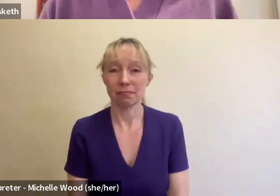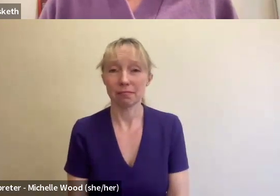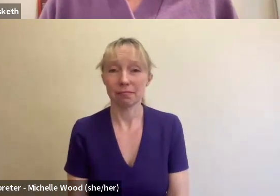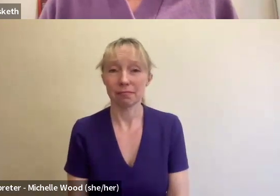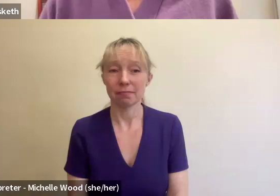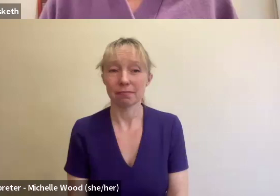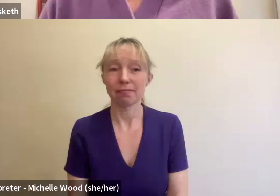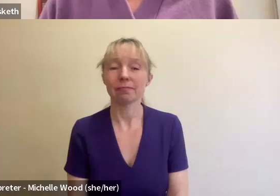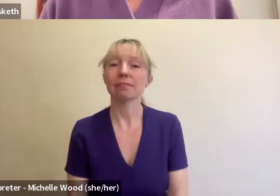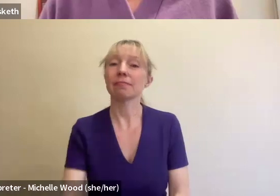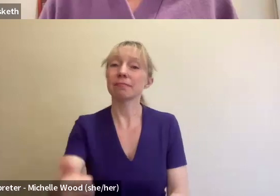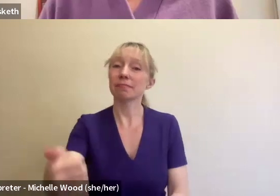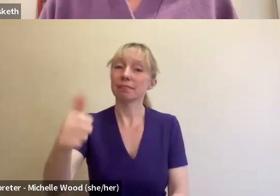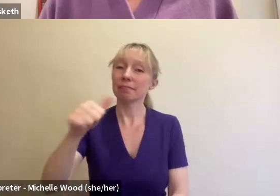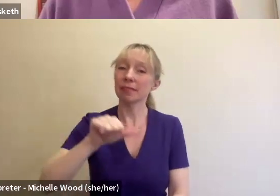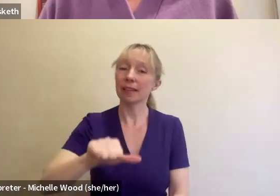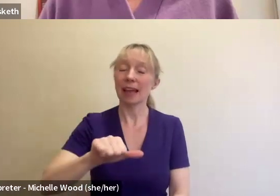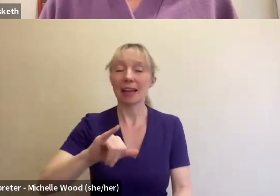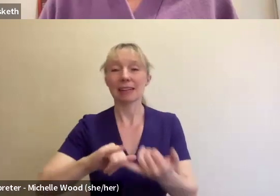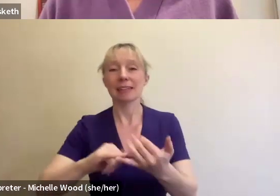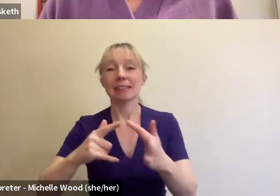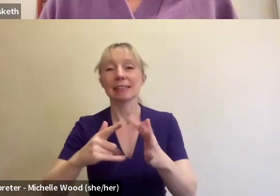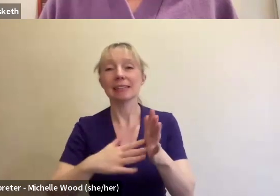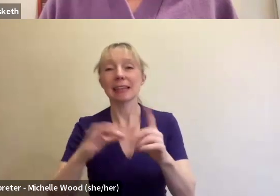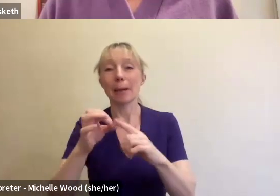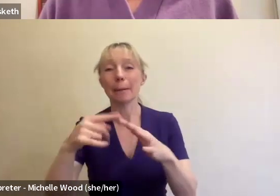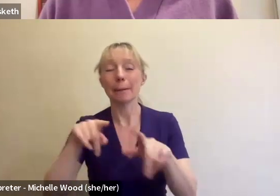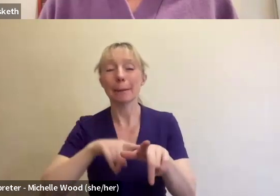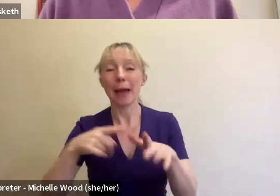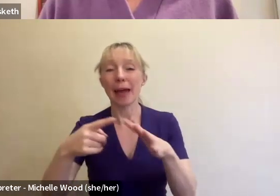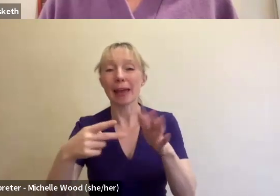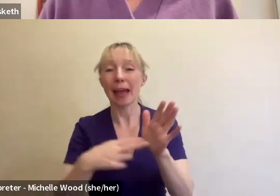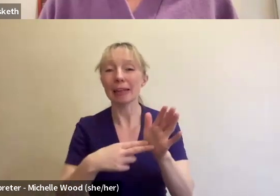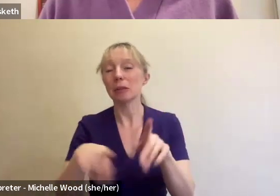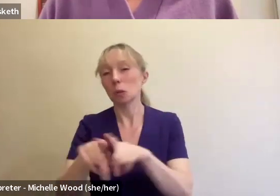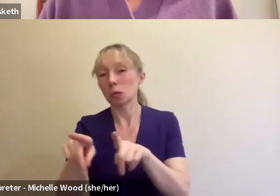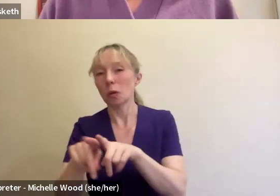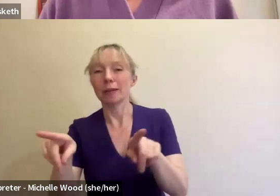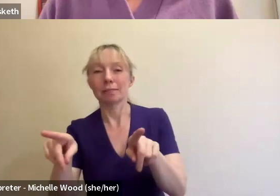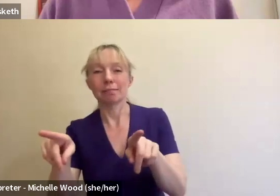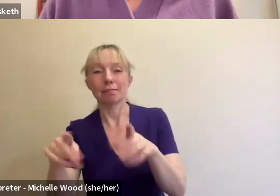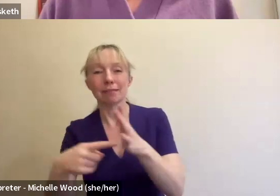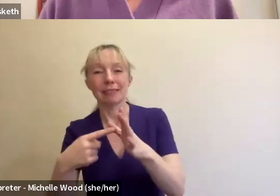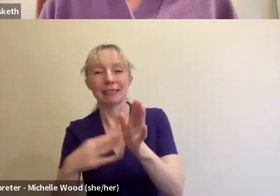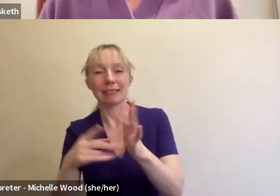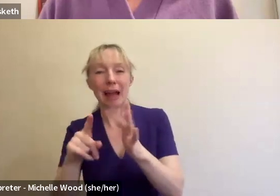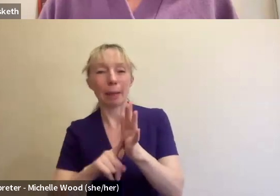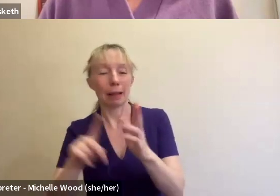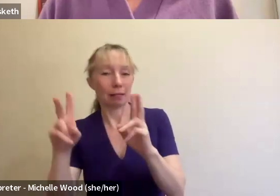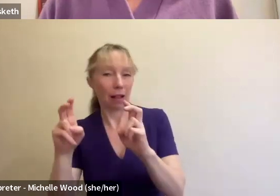The next poem, Sempayal, which is also the title of the Tamil poem, is by the same